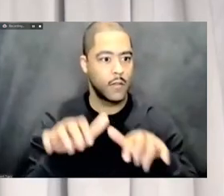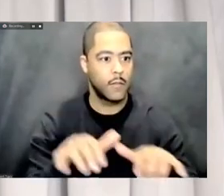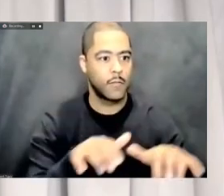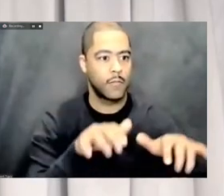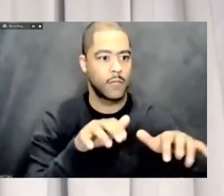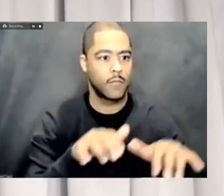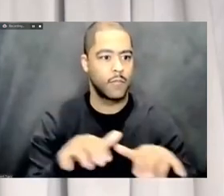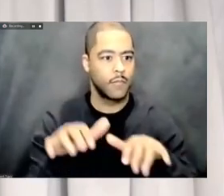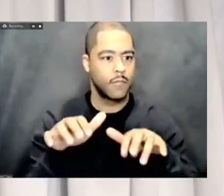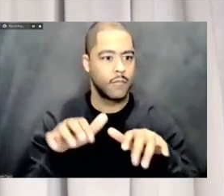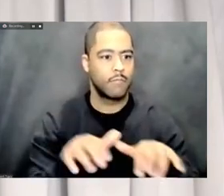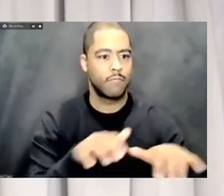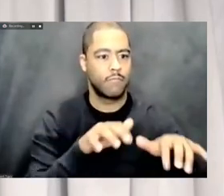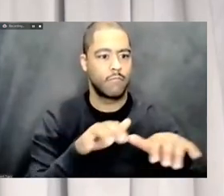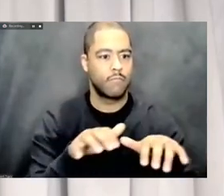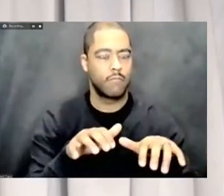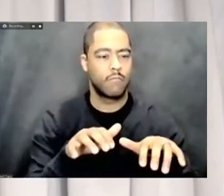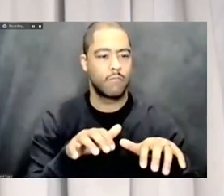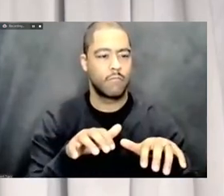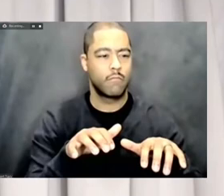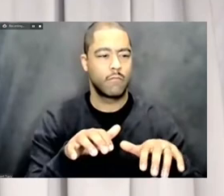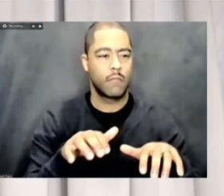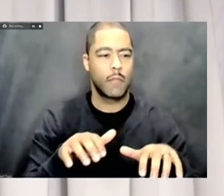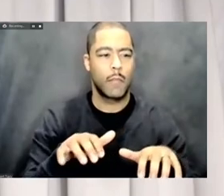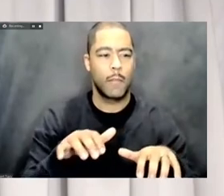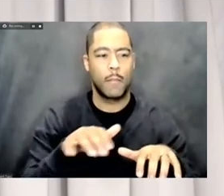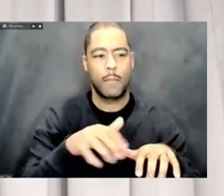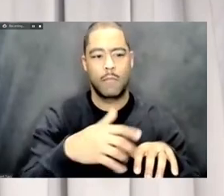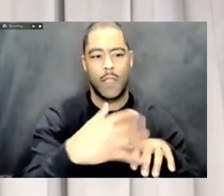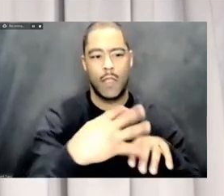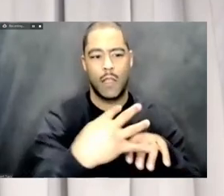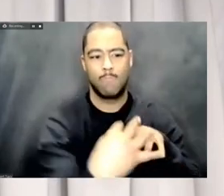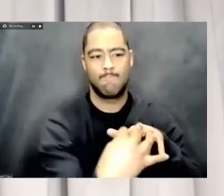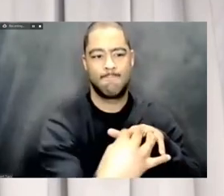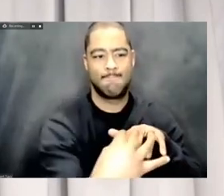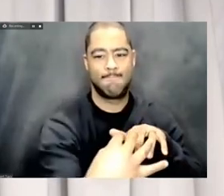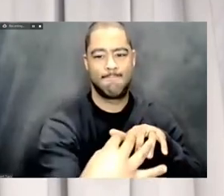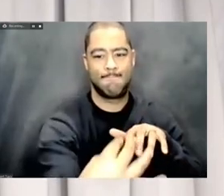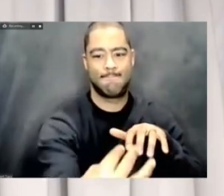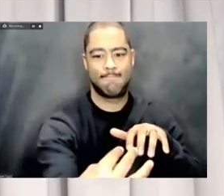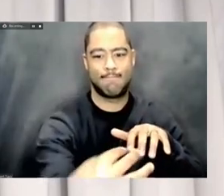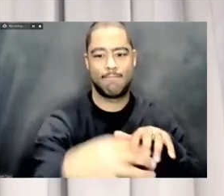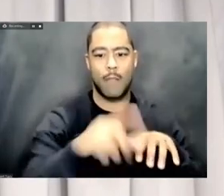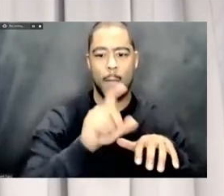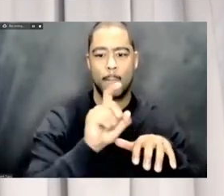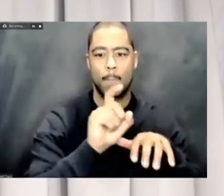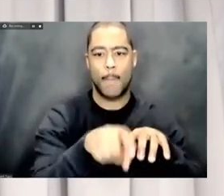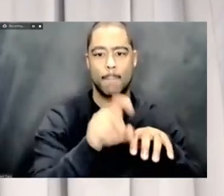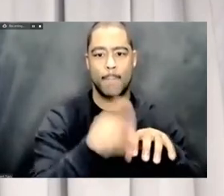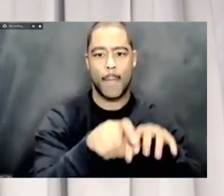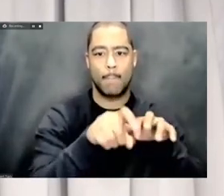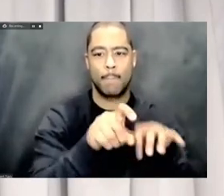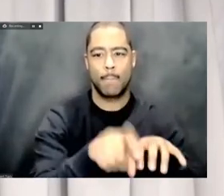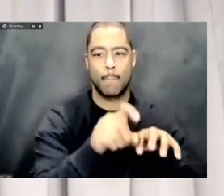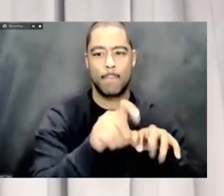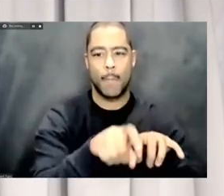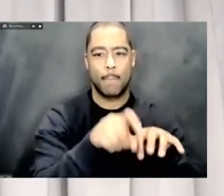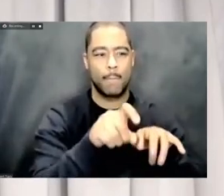the small poised feet of a mother who smiles as she